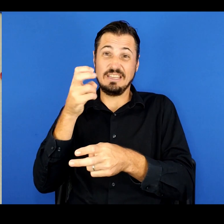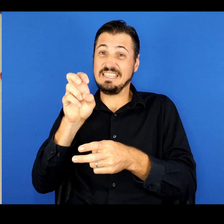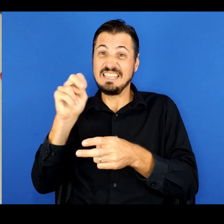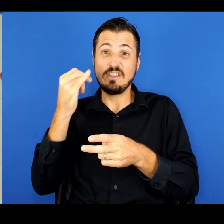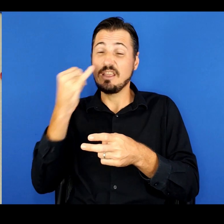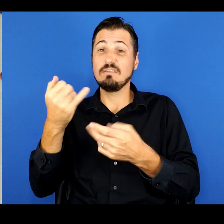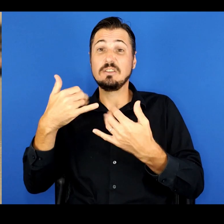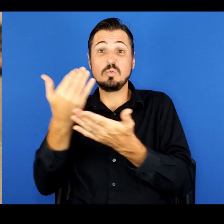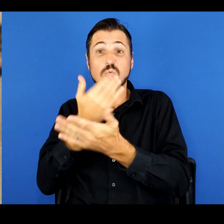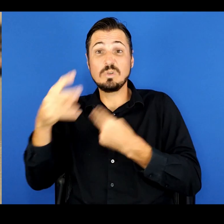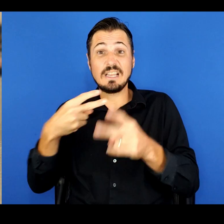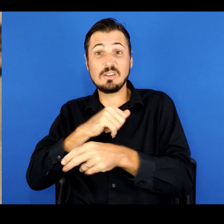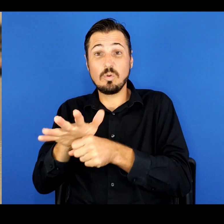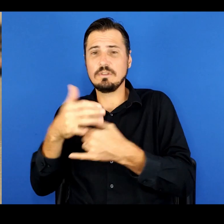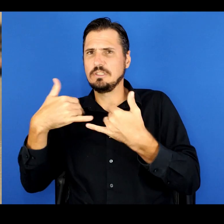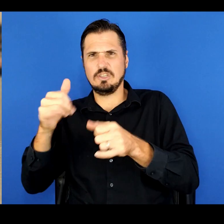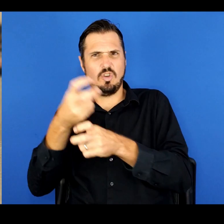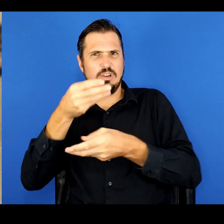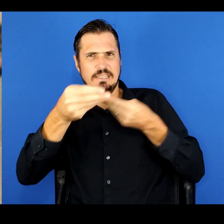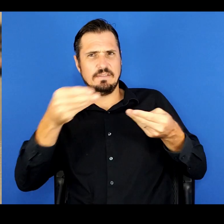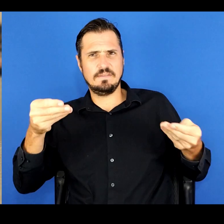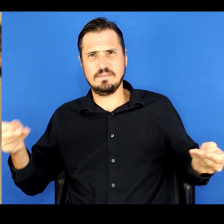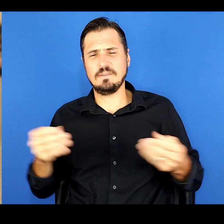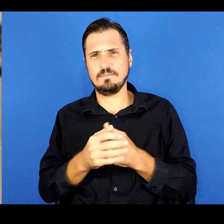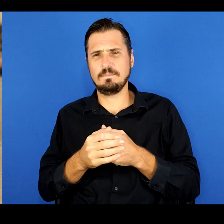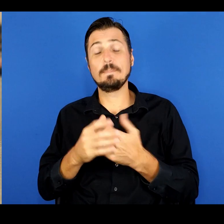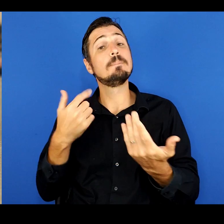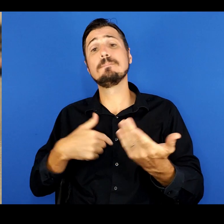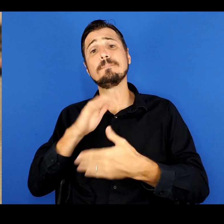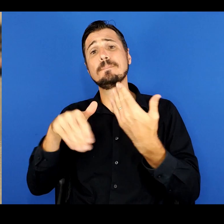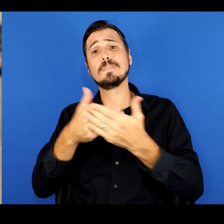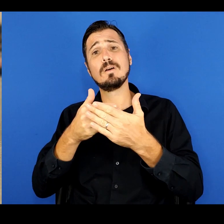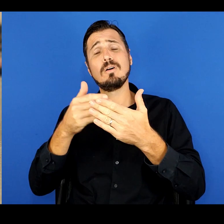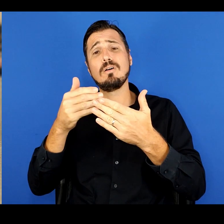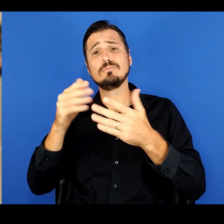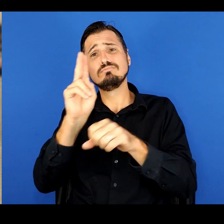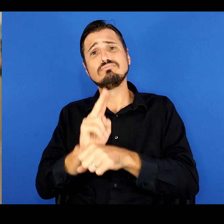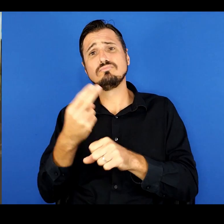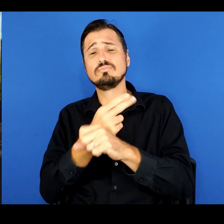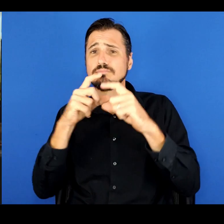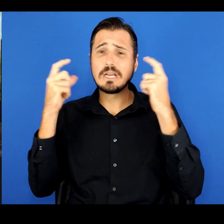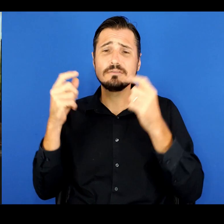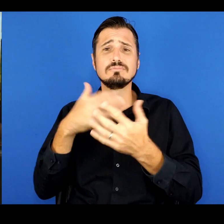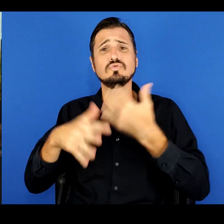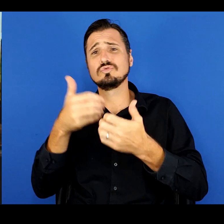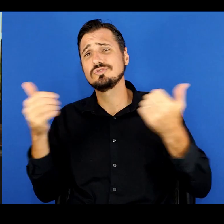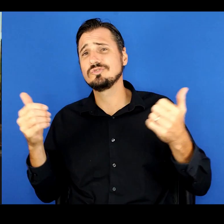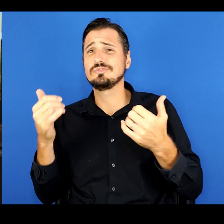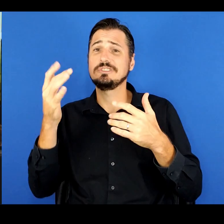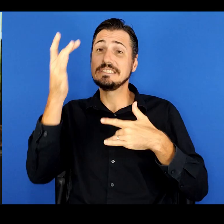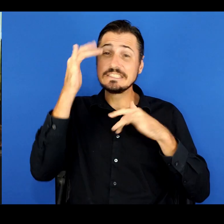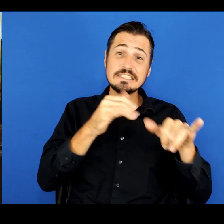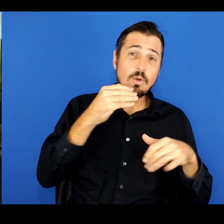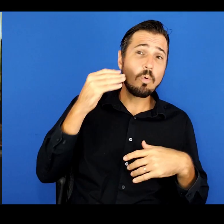new variants. Second, we have all had a lot of practice wearing masks, avoiding large gatherings, keeping our